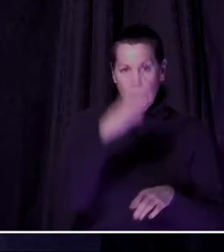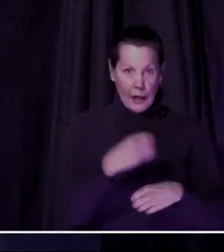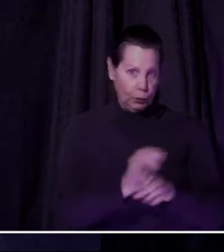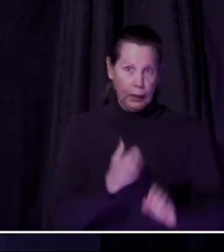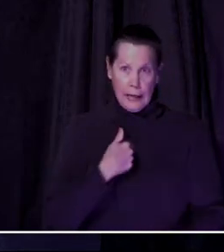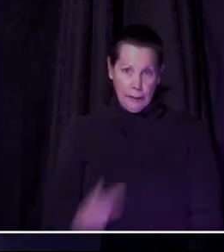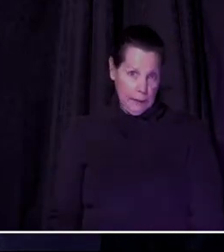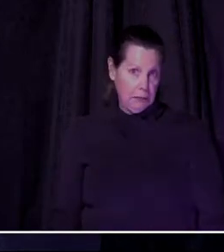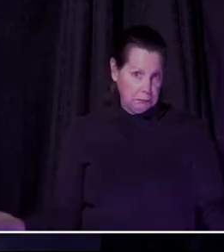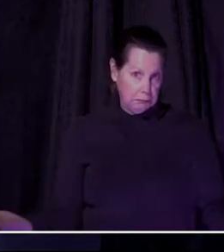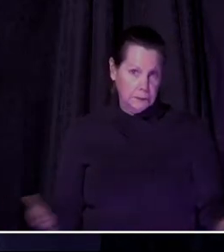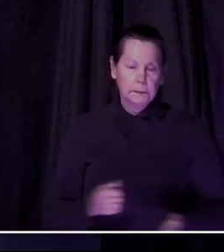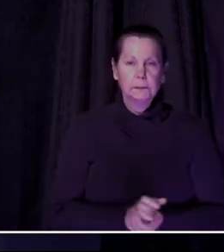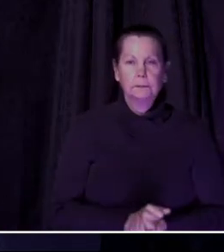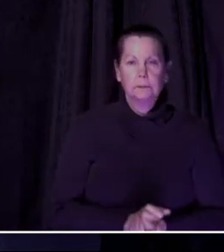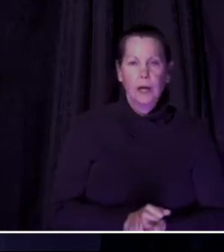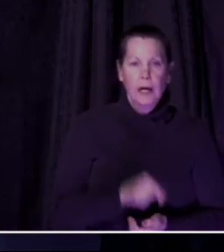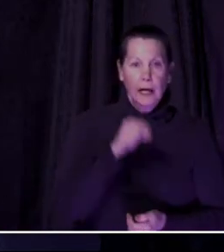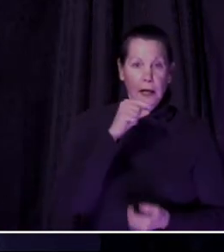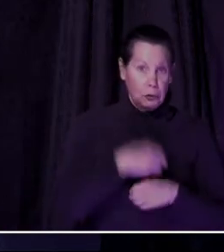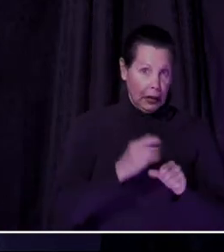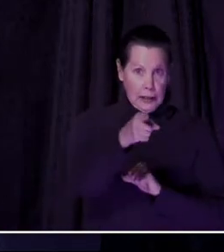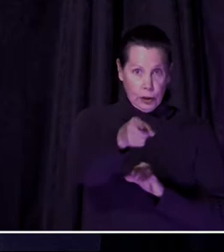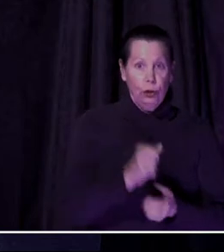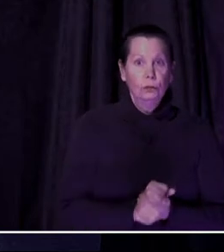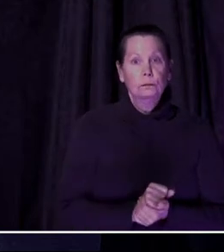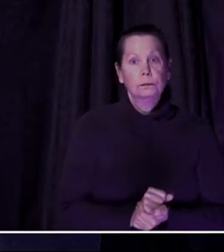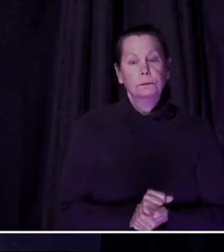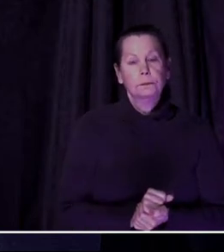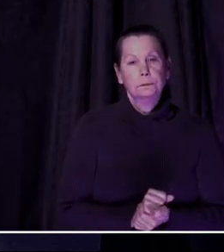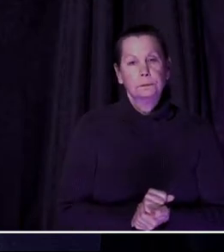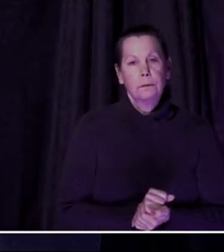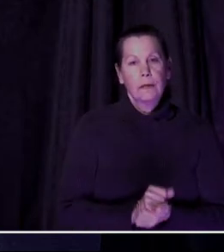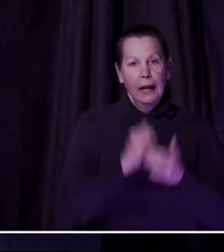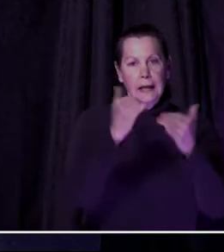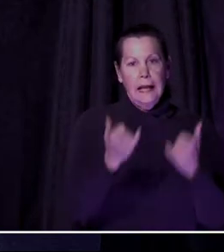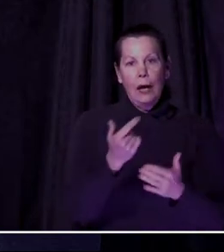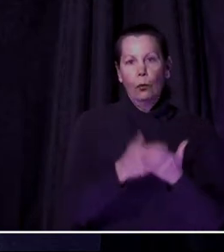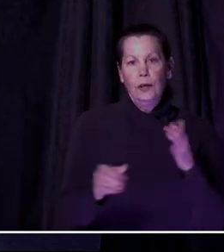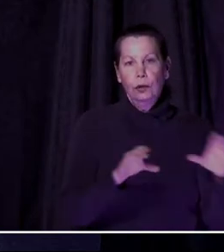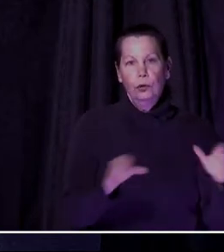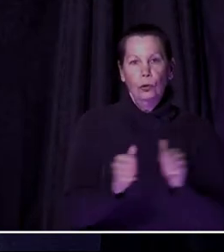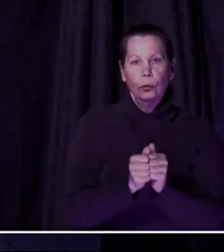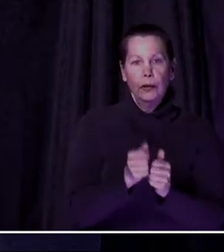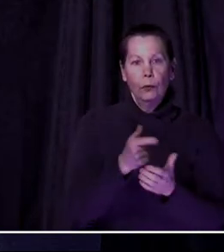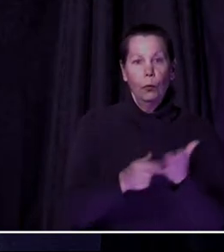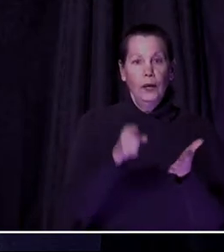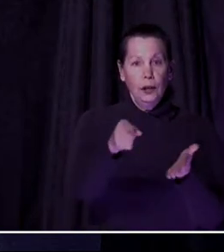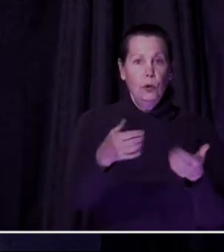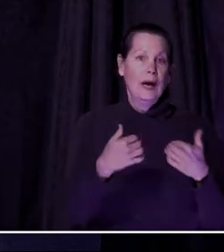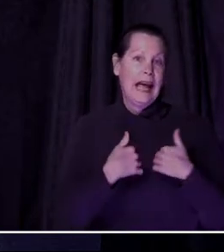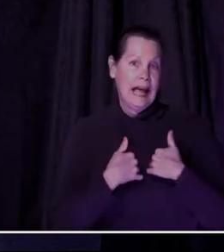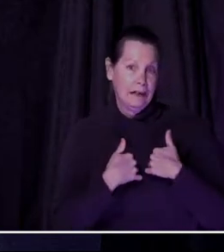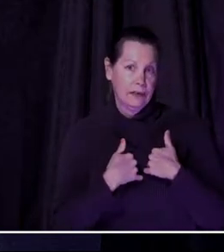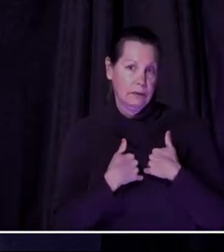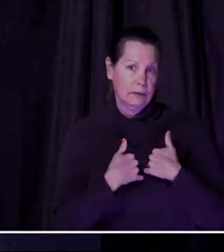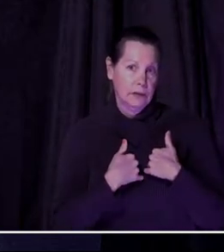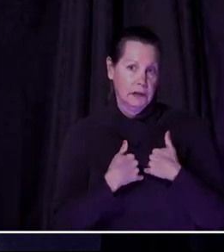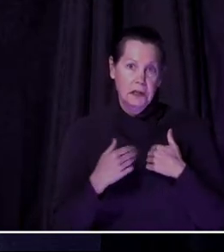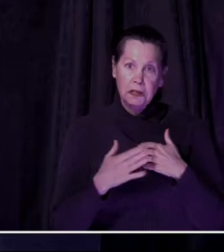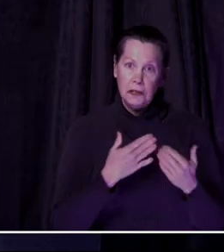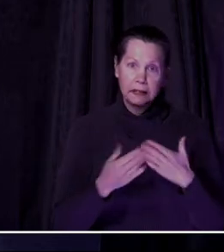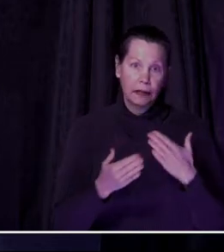me. He created you. Now what are you going to do with what you have? No